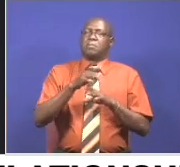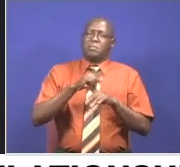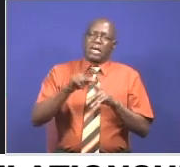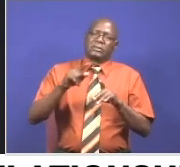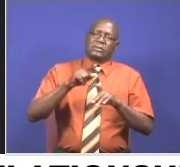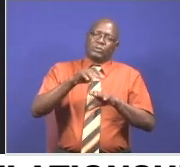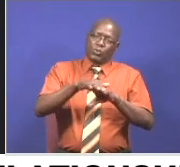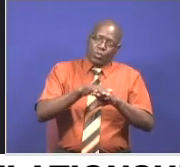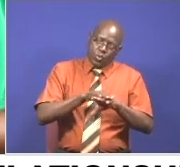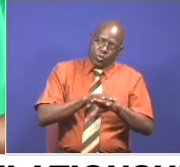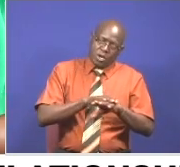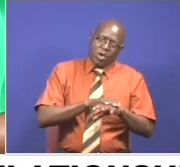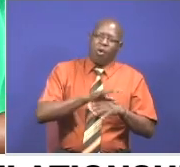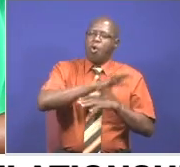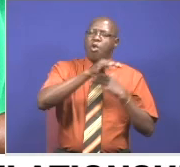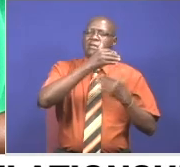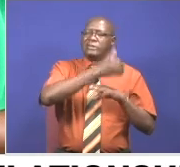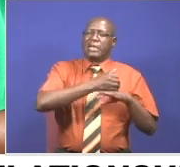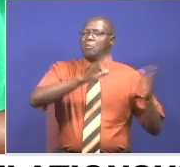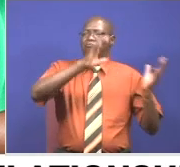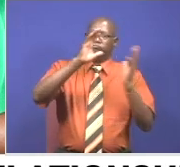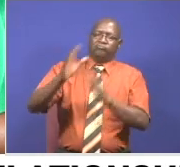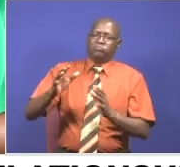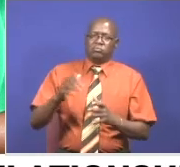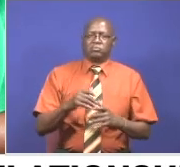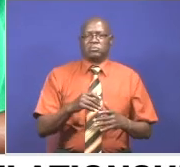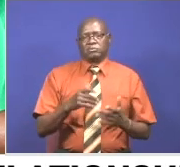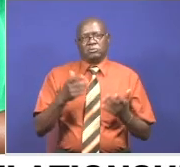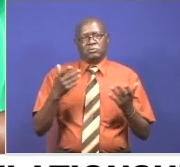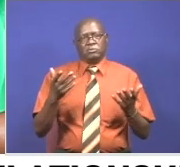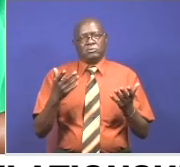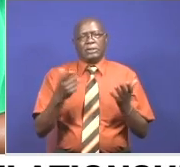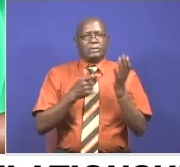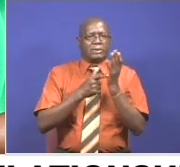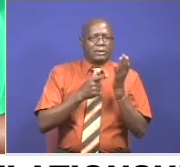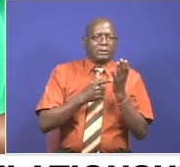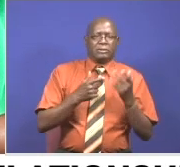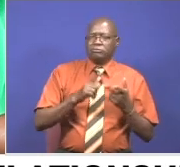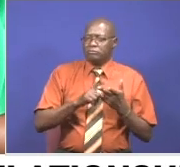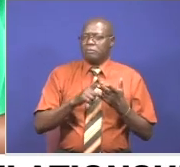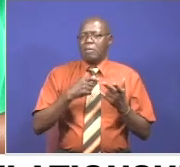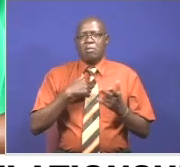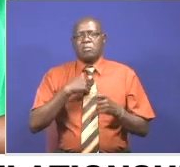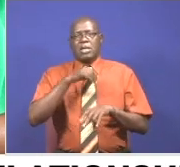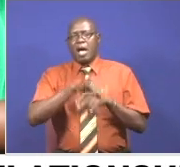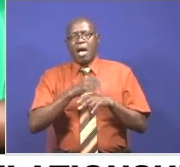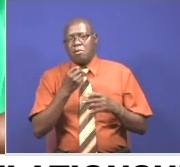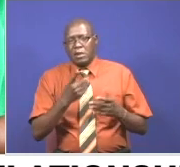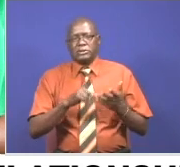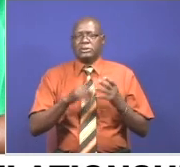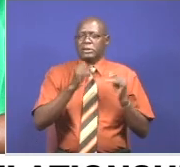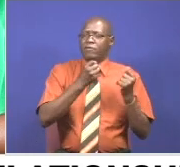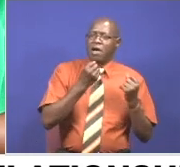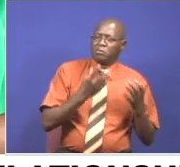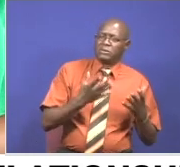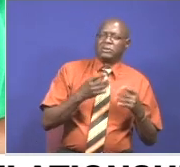at a go. And you just tell them, this is the number, the amount of debt that I have, this is how much I earn, this is how much I've saved. You know, you don't just release